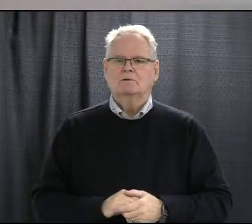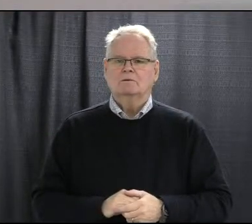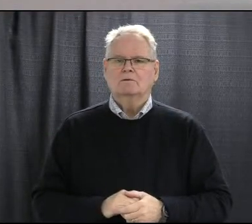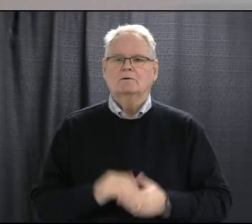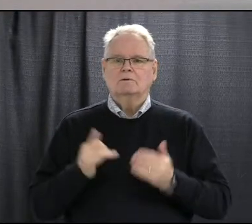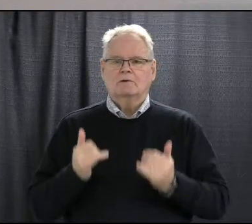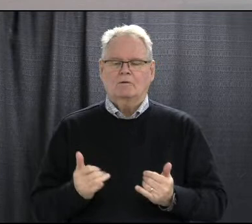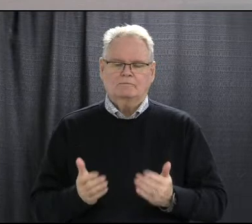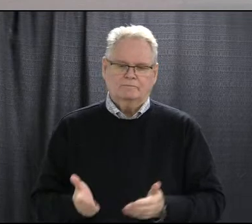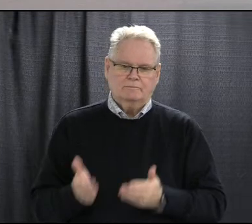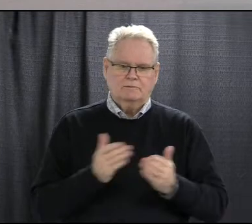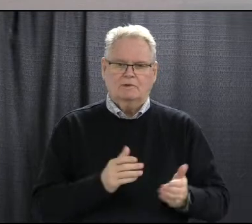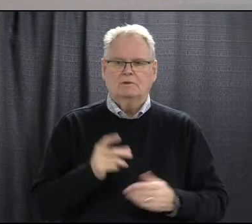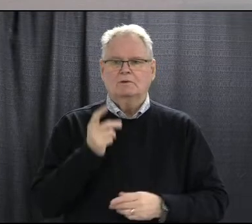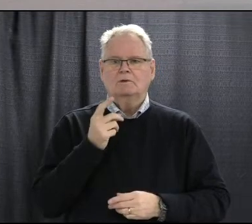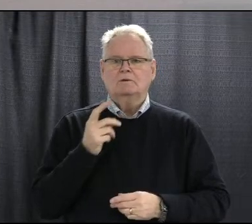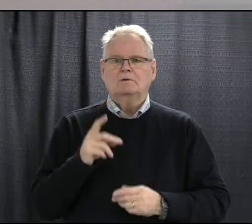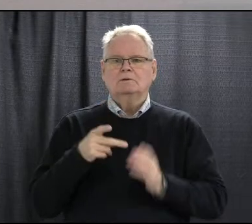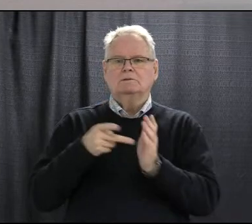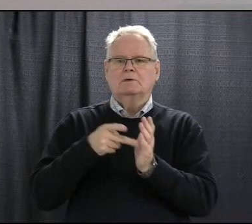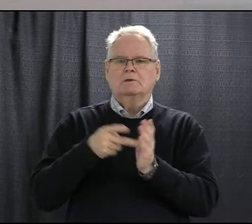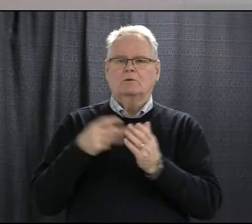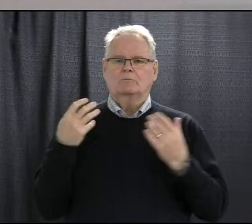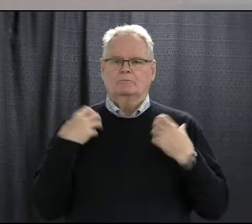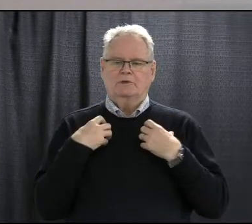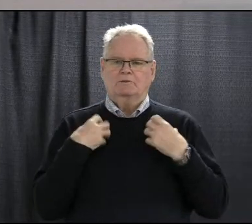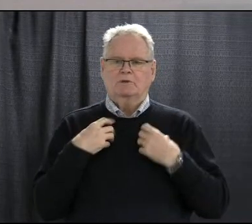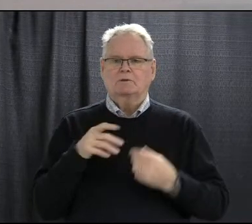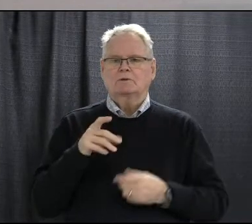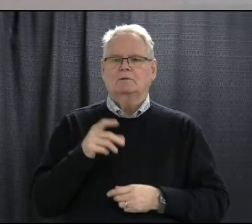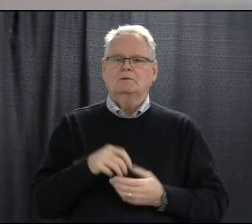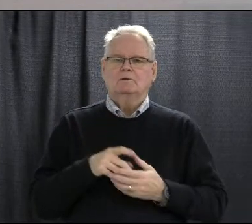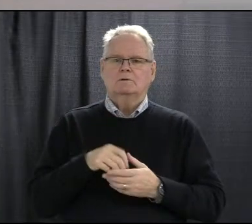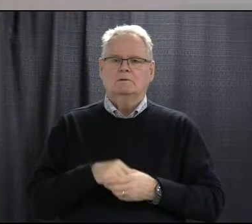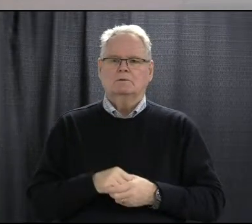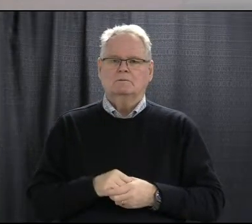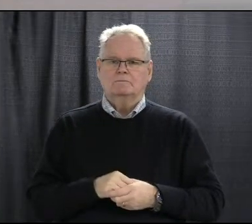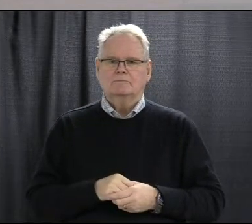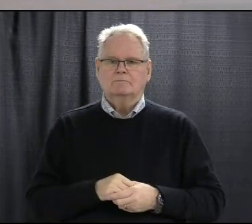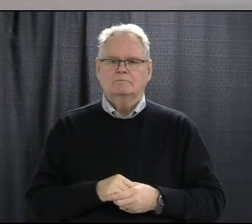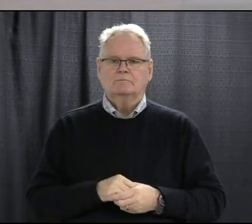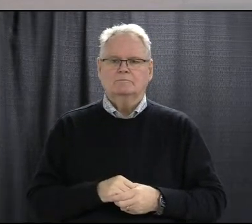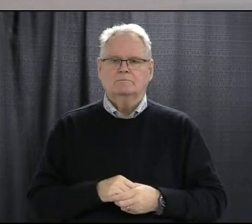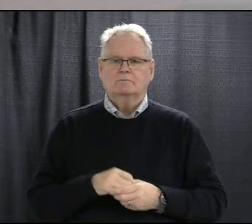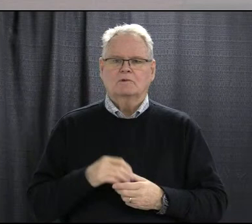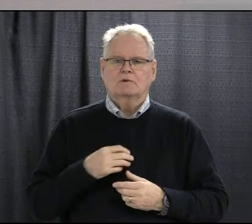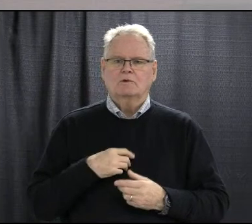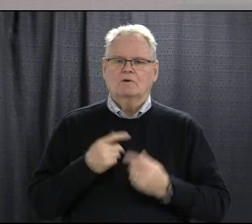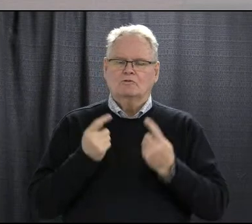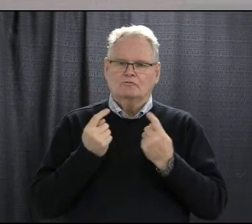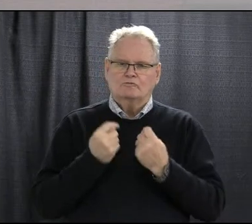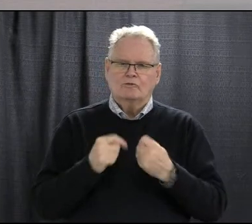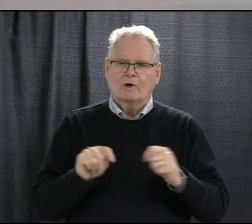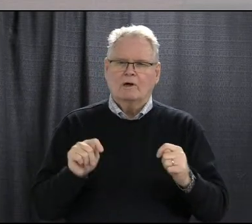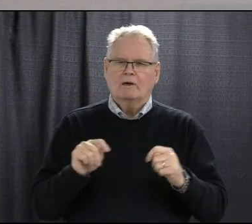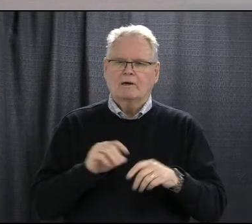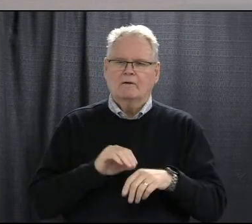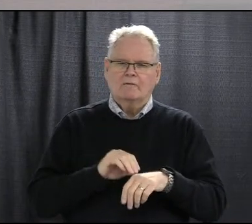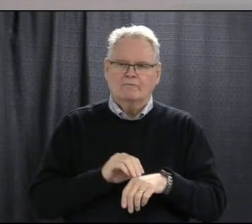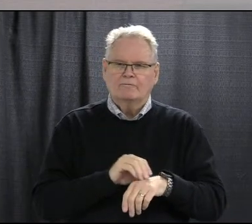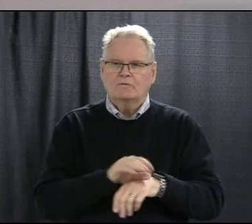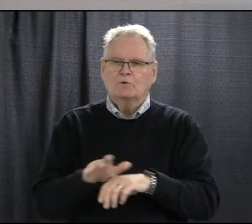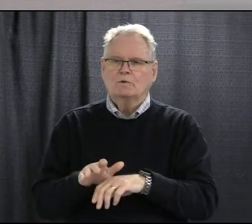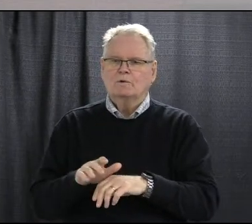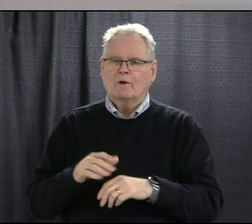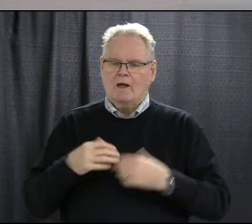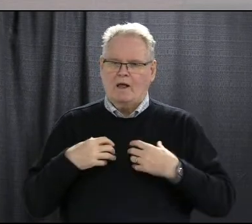Thanks, Susan. So I'm here as the person who was trying to influence the implementation of the Health Accord. And I just